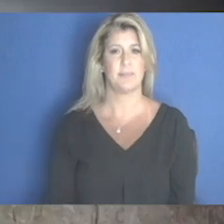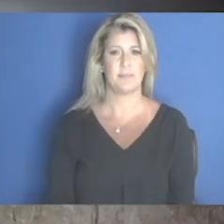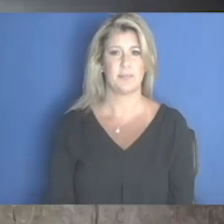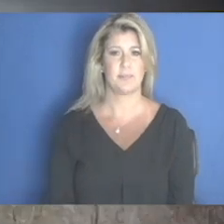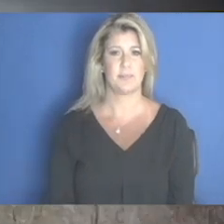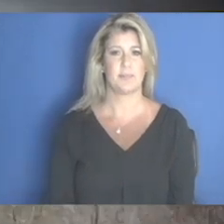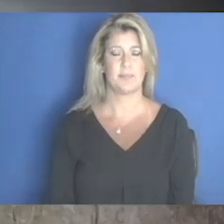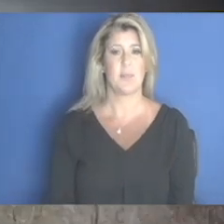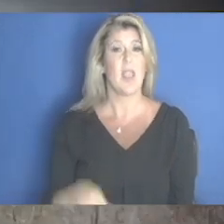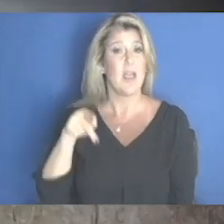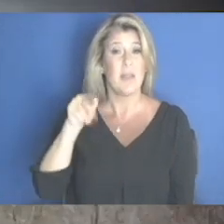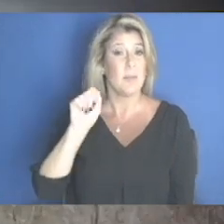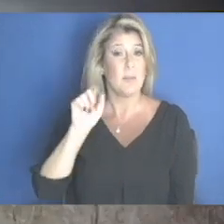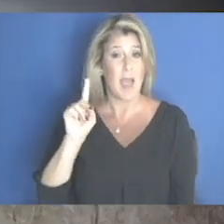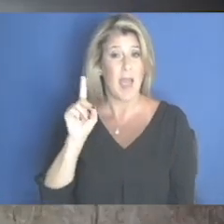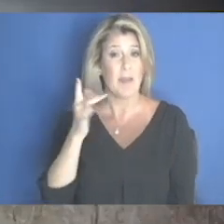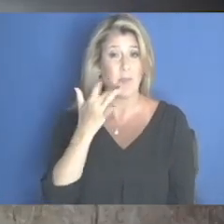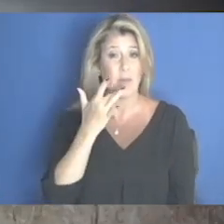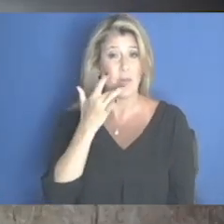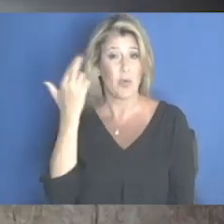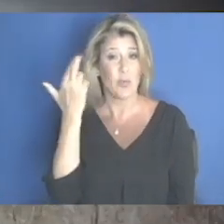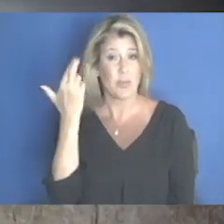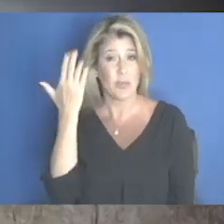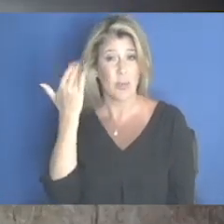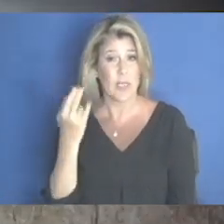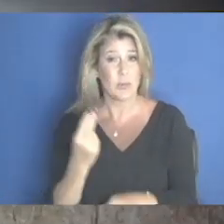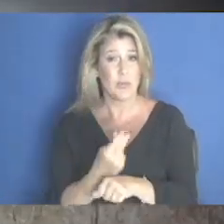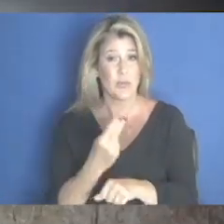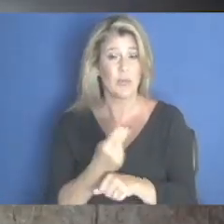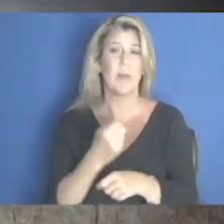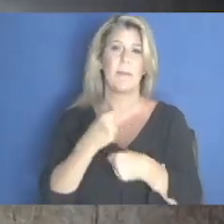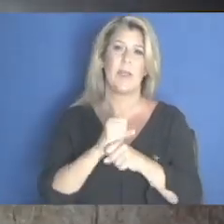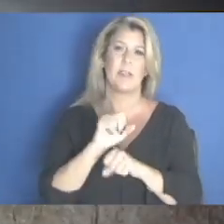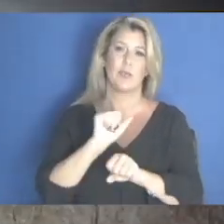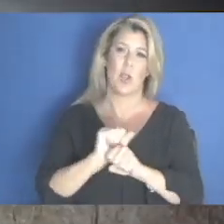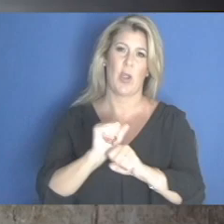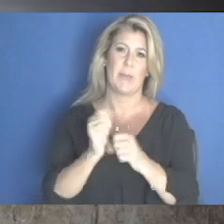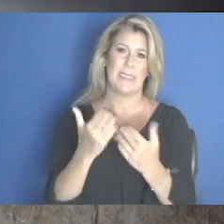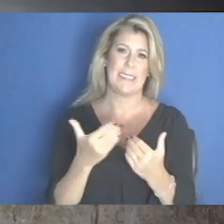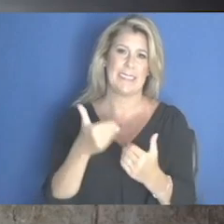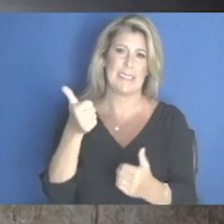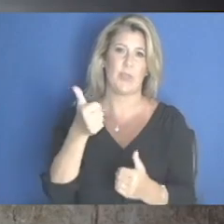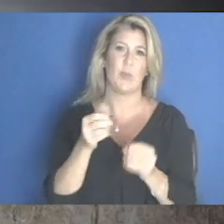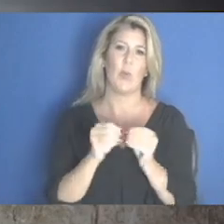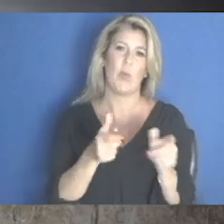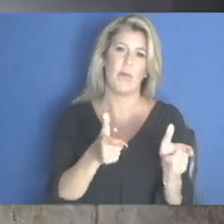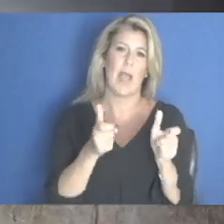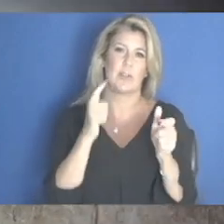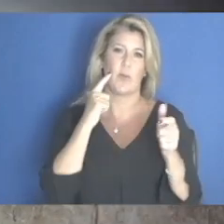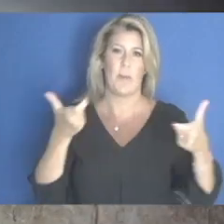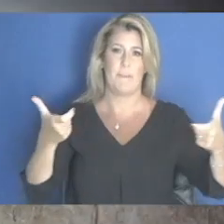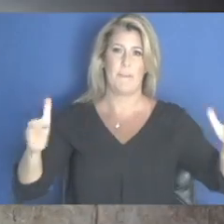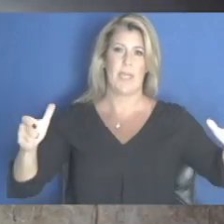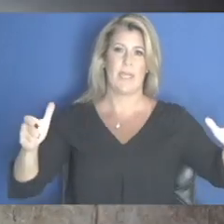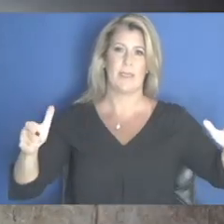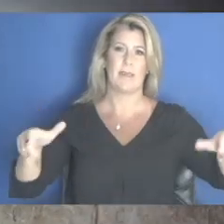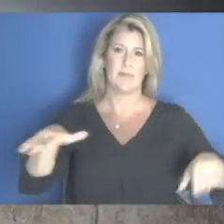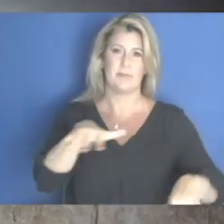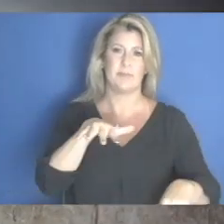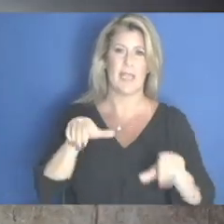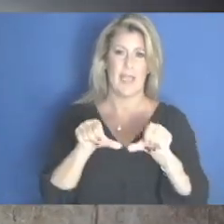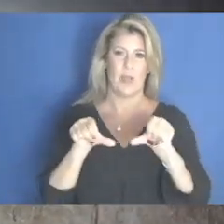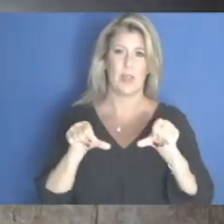The reason I love applicator pad is make your job easier and faster for big surfaces. For water-based